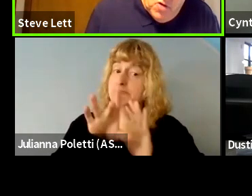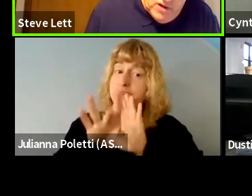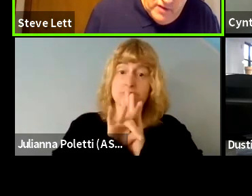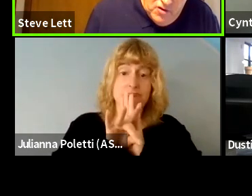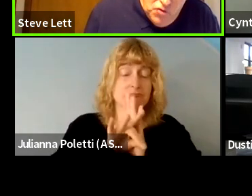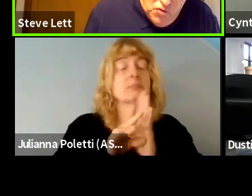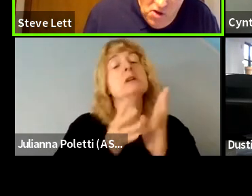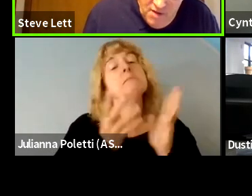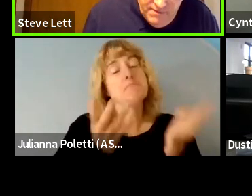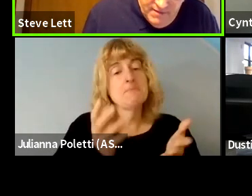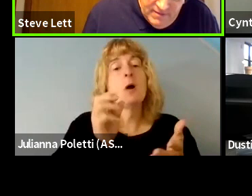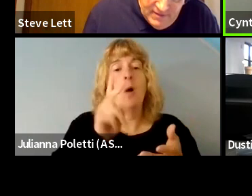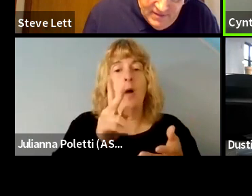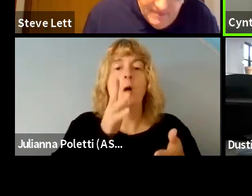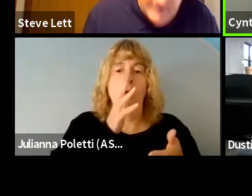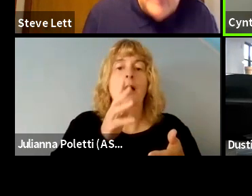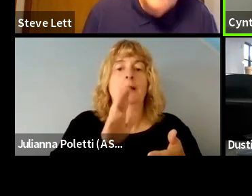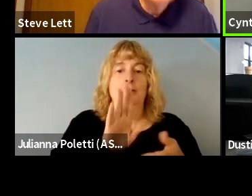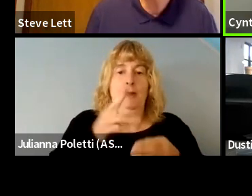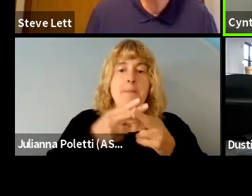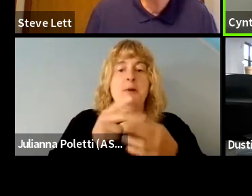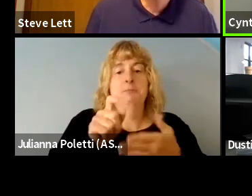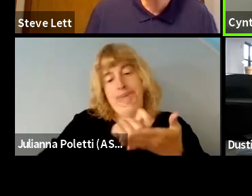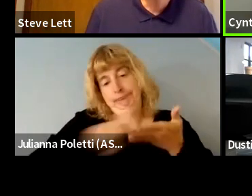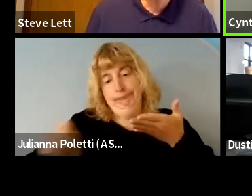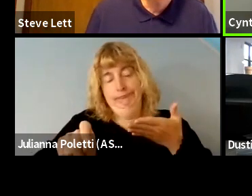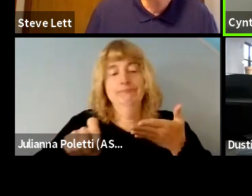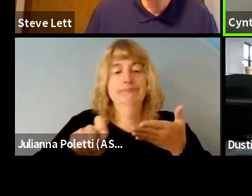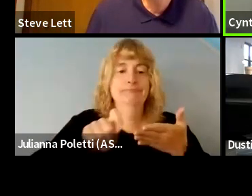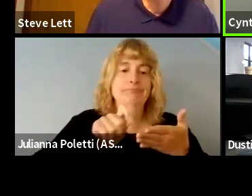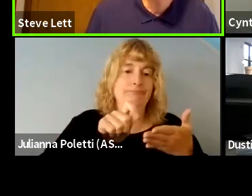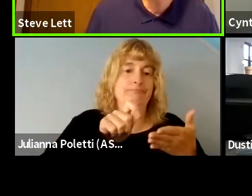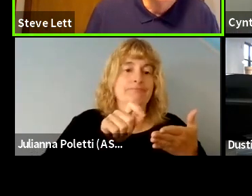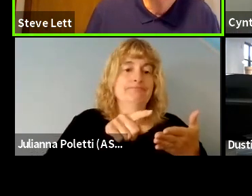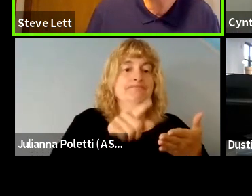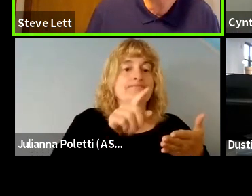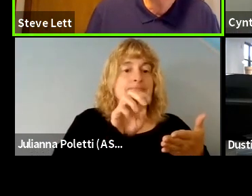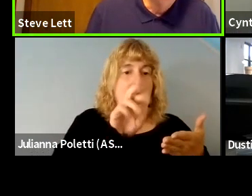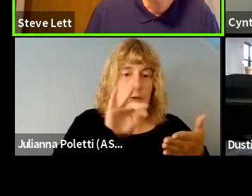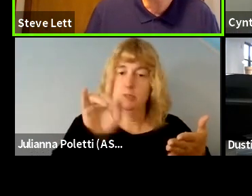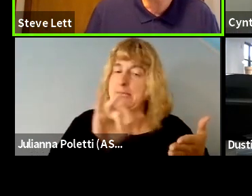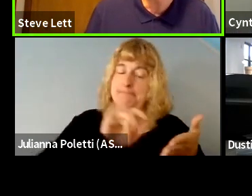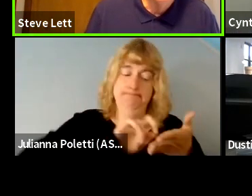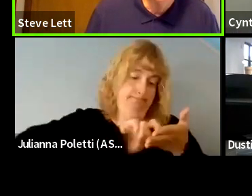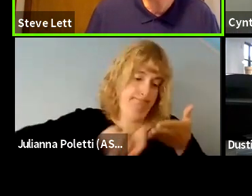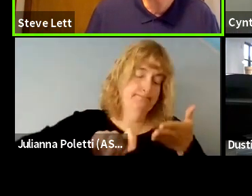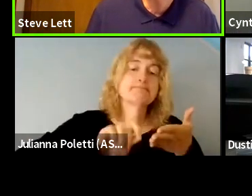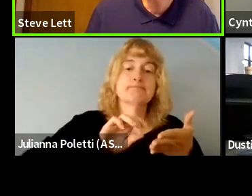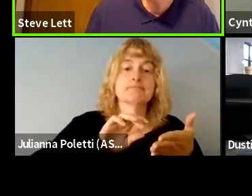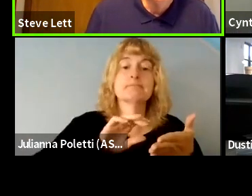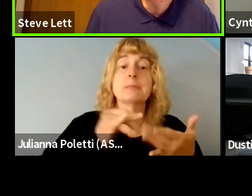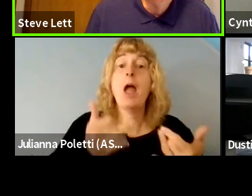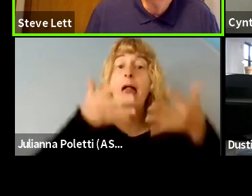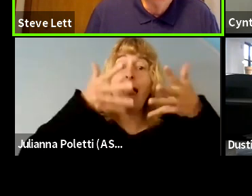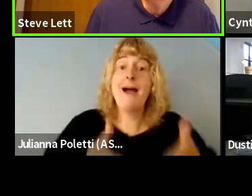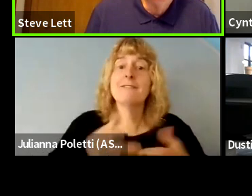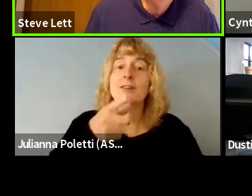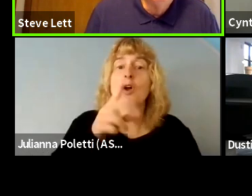we're crossing you off. So that leaves Rhonda and Doug. And you two can arm wrestle for